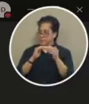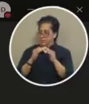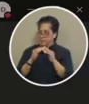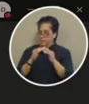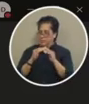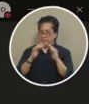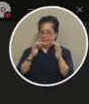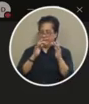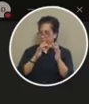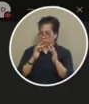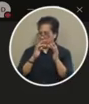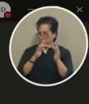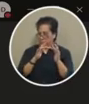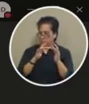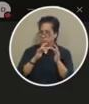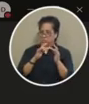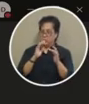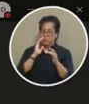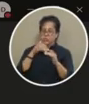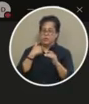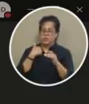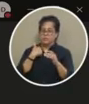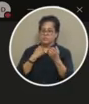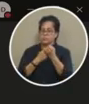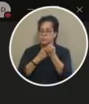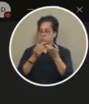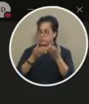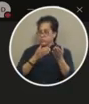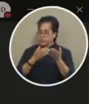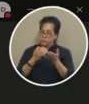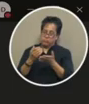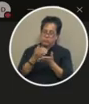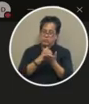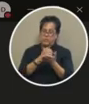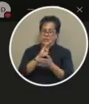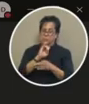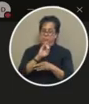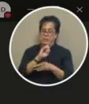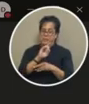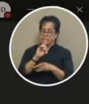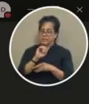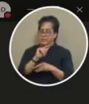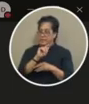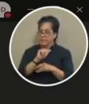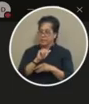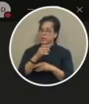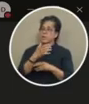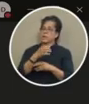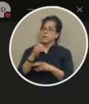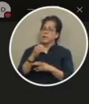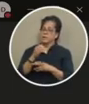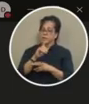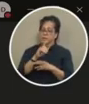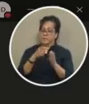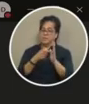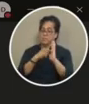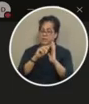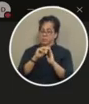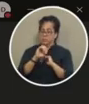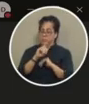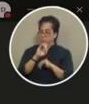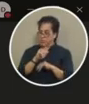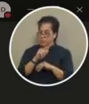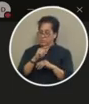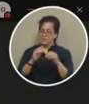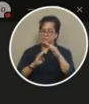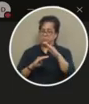and technology. This award will support services by collecting big data and delivering in a travel demand model through a platform which provides the